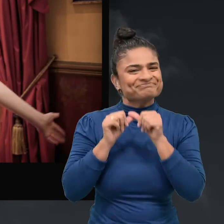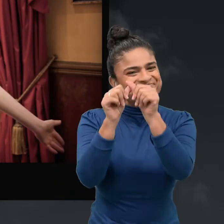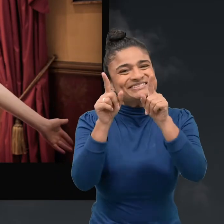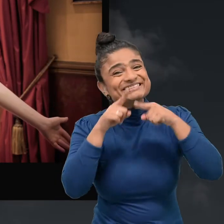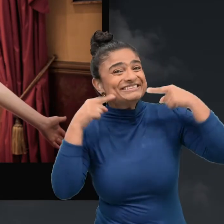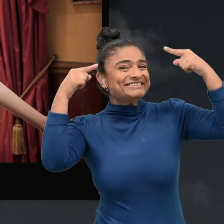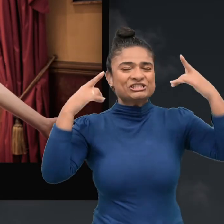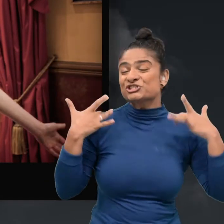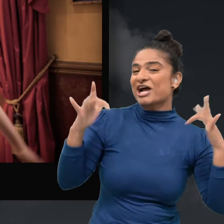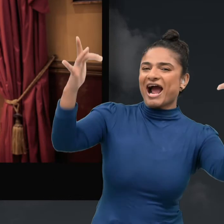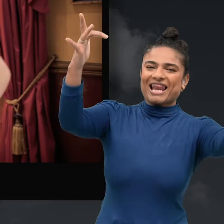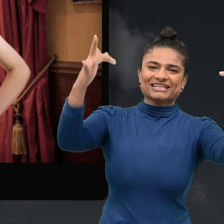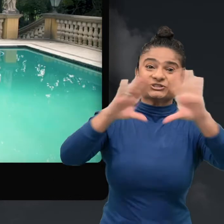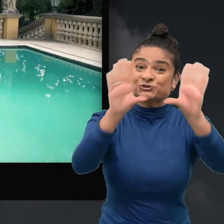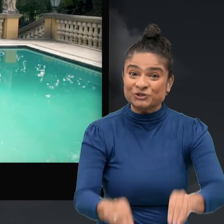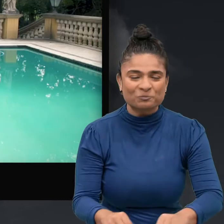or shining.